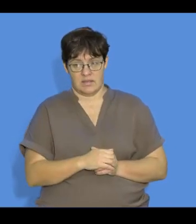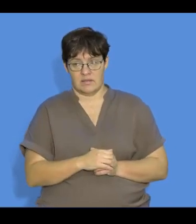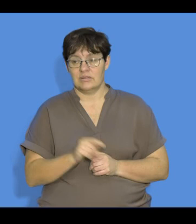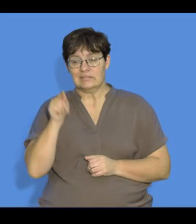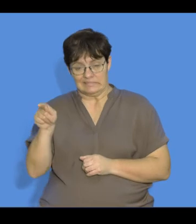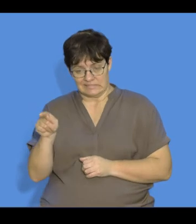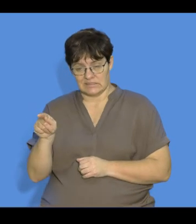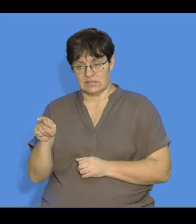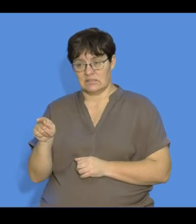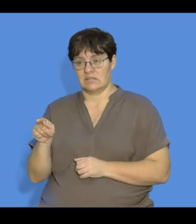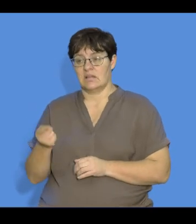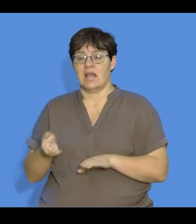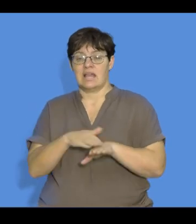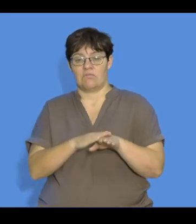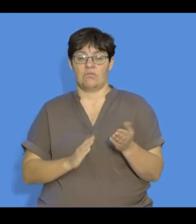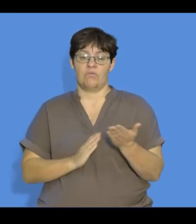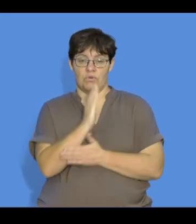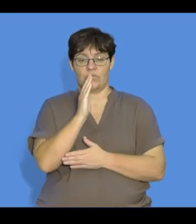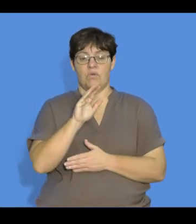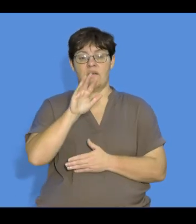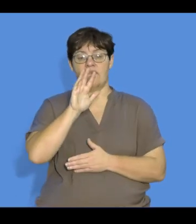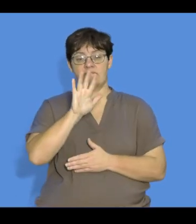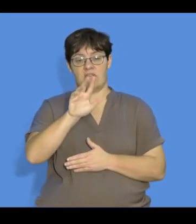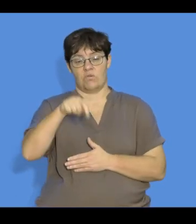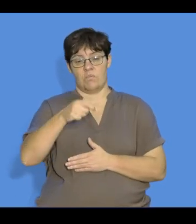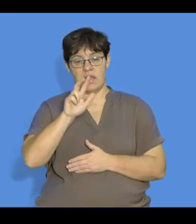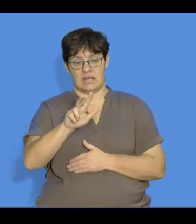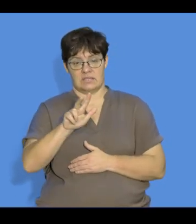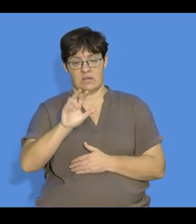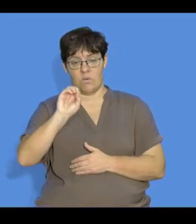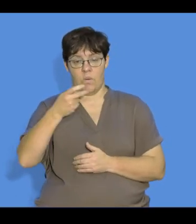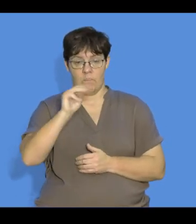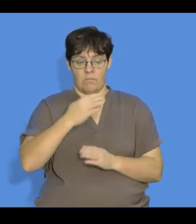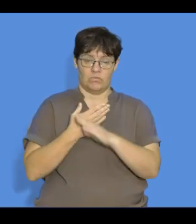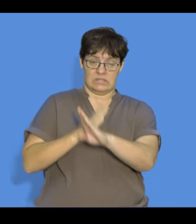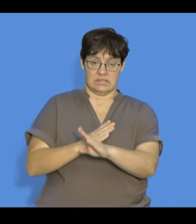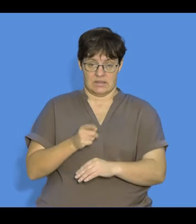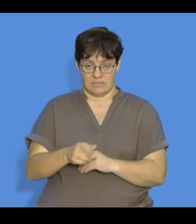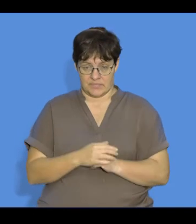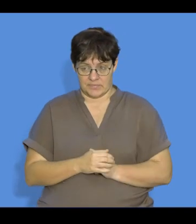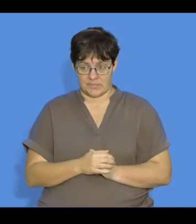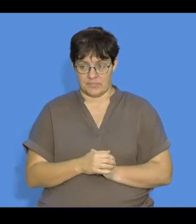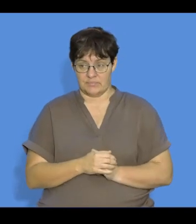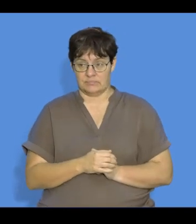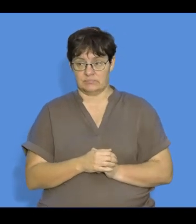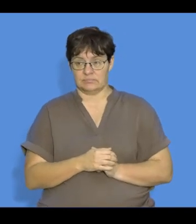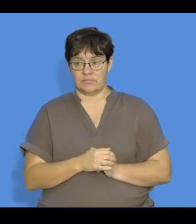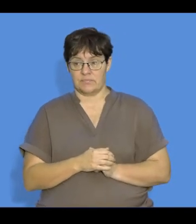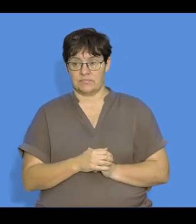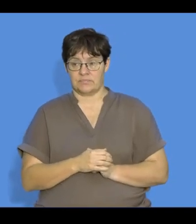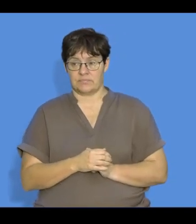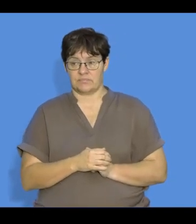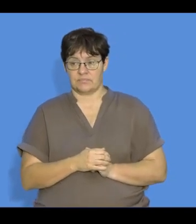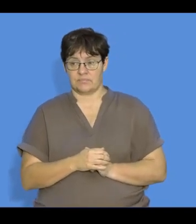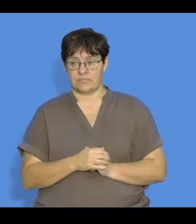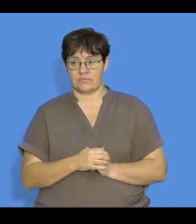right? So that's the current through the 5.8 ohm resistor, okay? This is